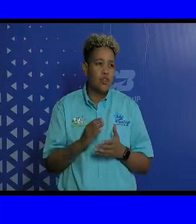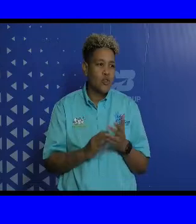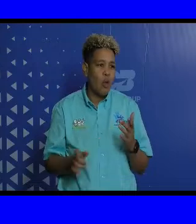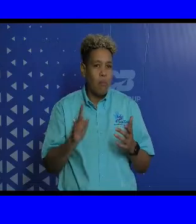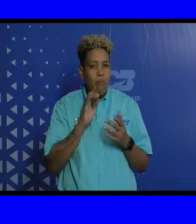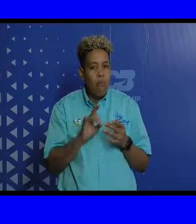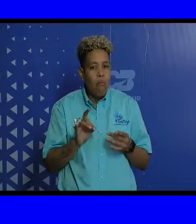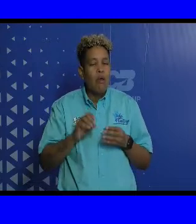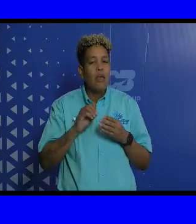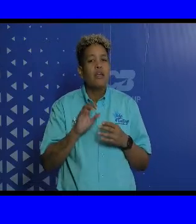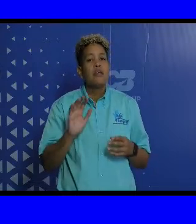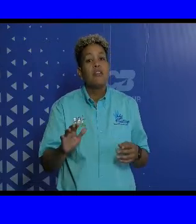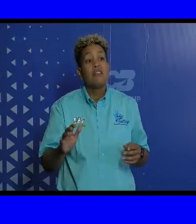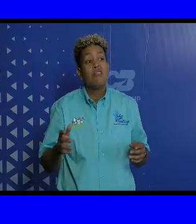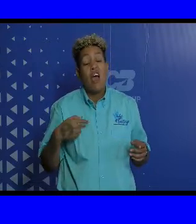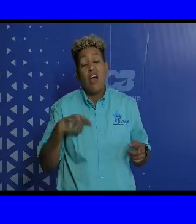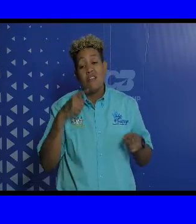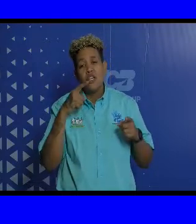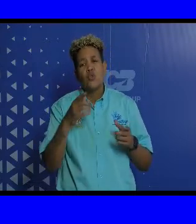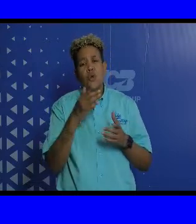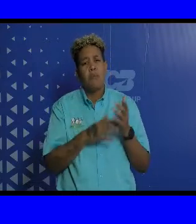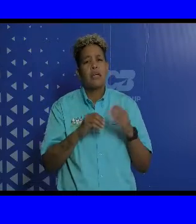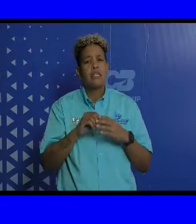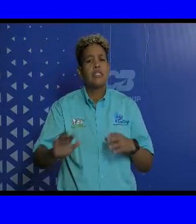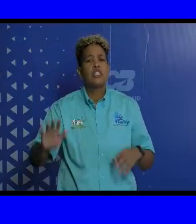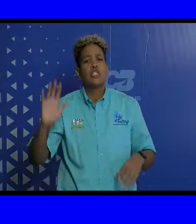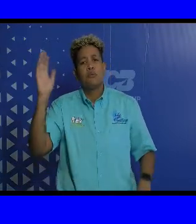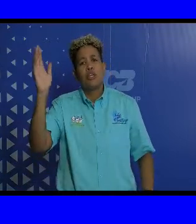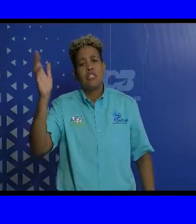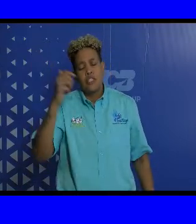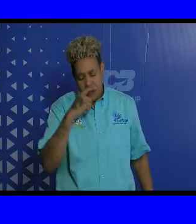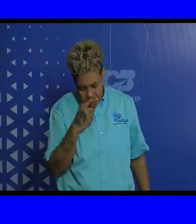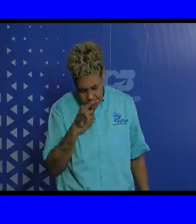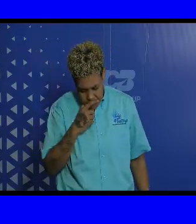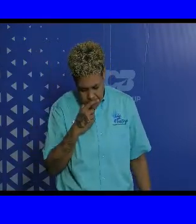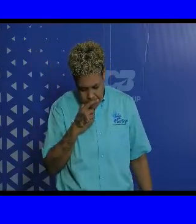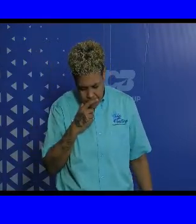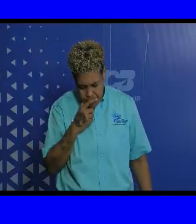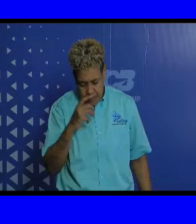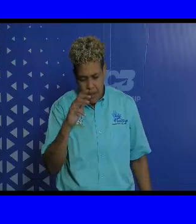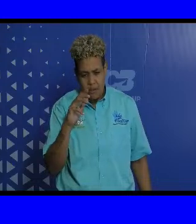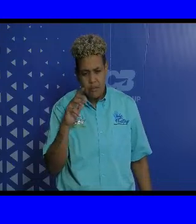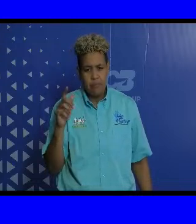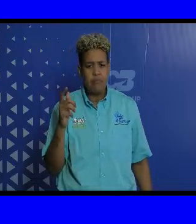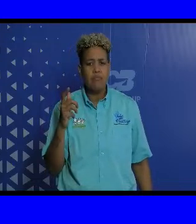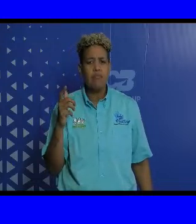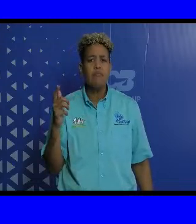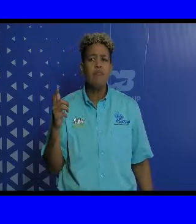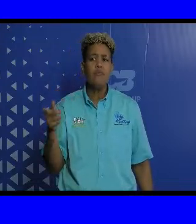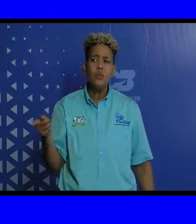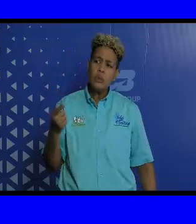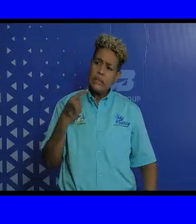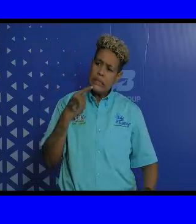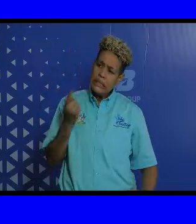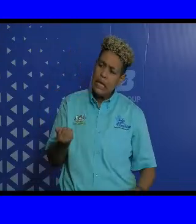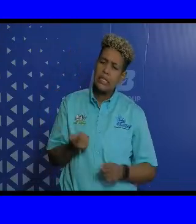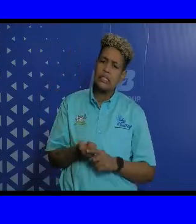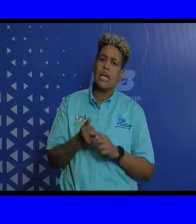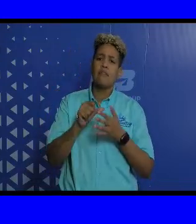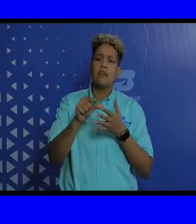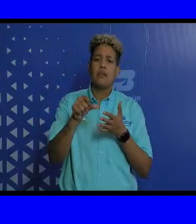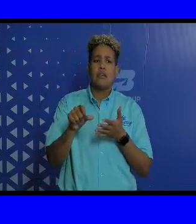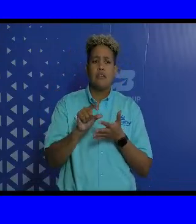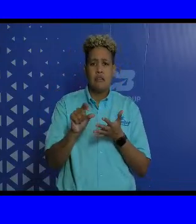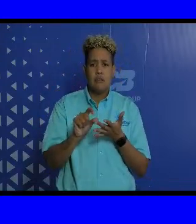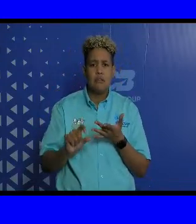in the, well, has alluded to part of it in his comments. Mr. Leachin, you have stated that dividends are now